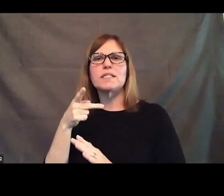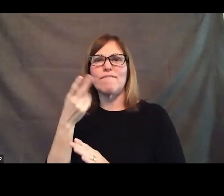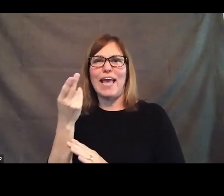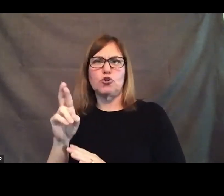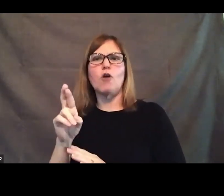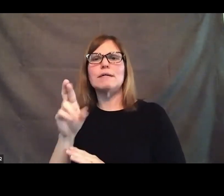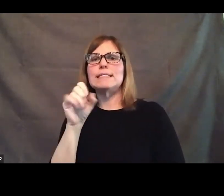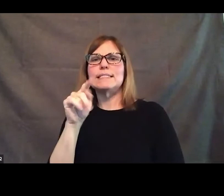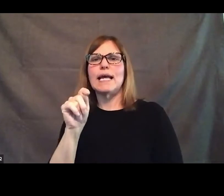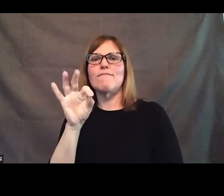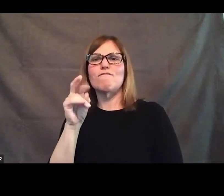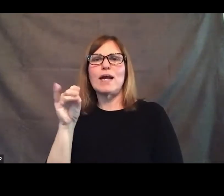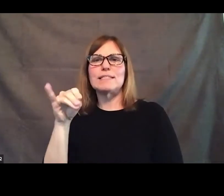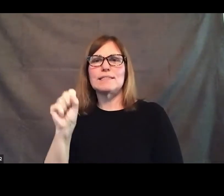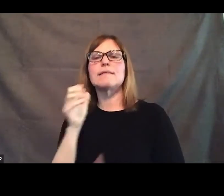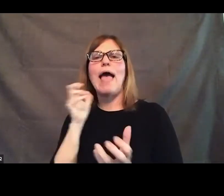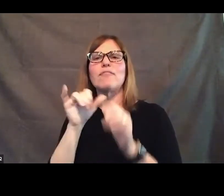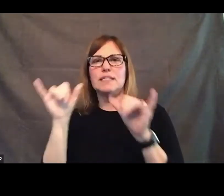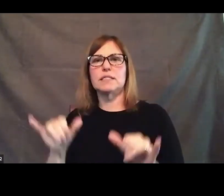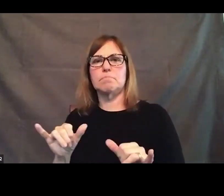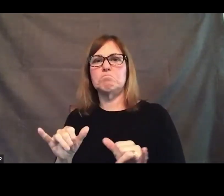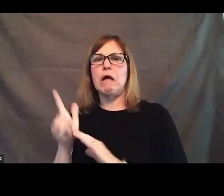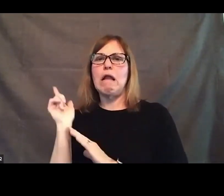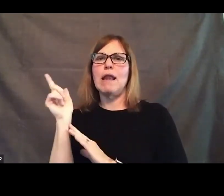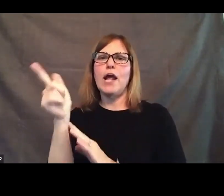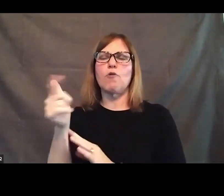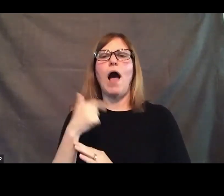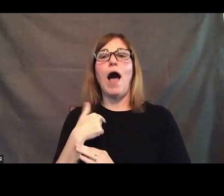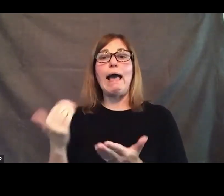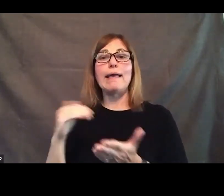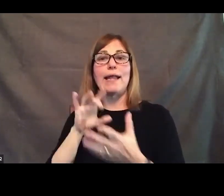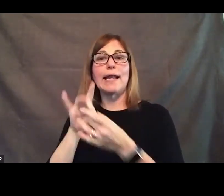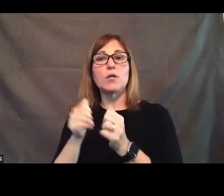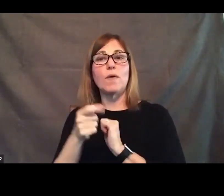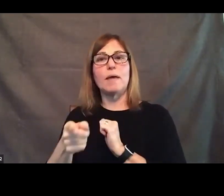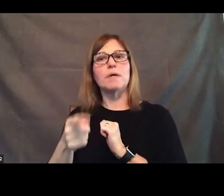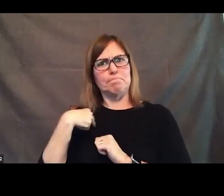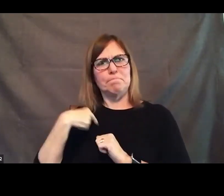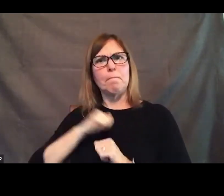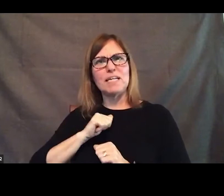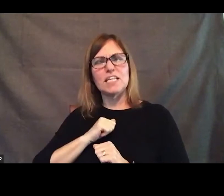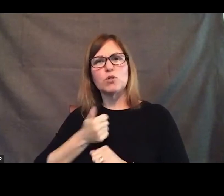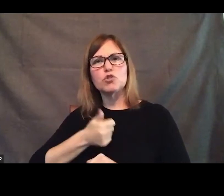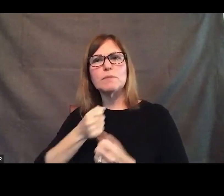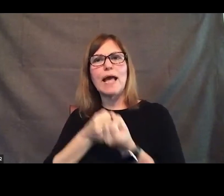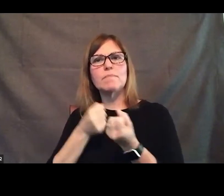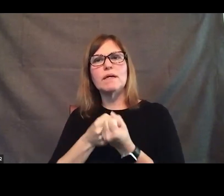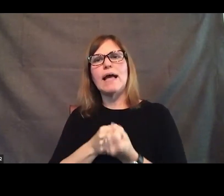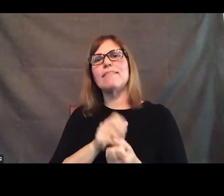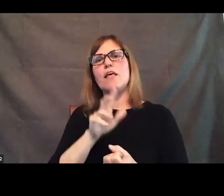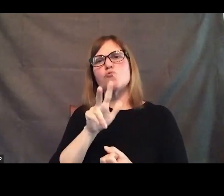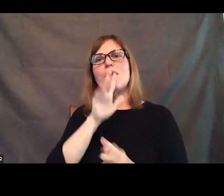Health System. Years later, I reconnected with him when I became a transportation advocate at Three Rivers Center for Independent